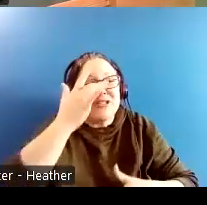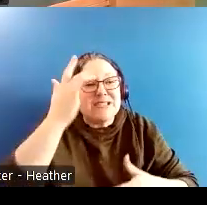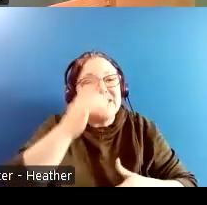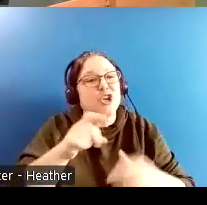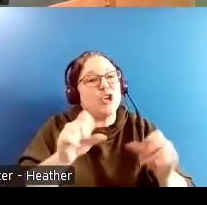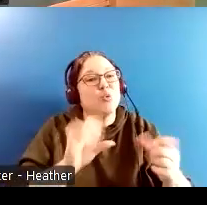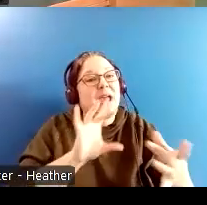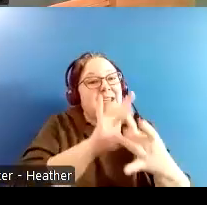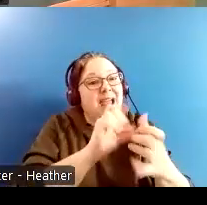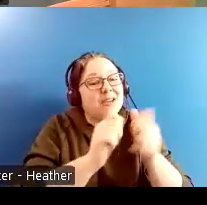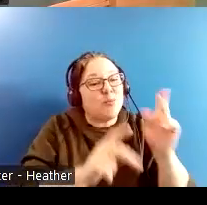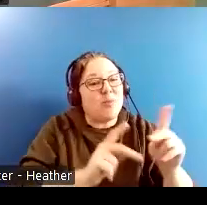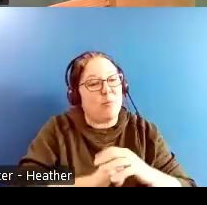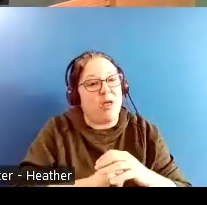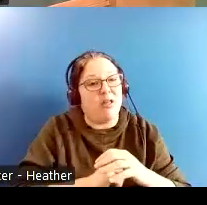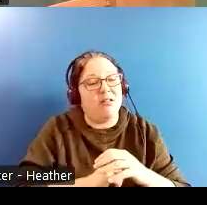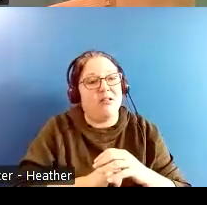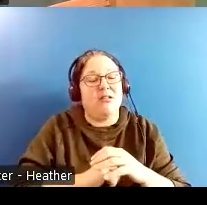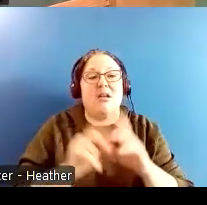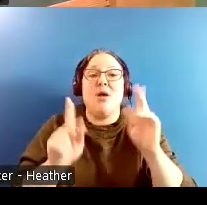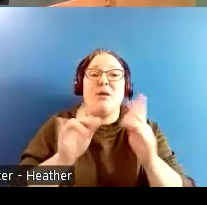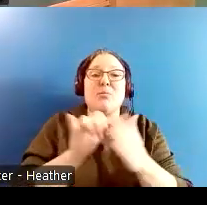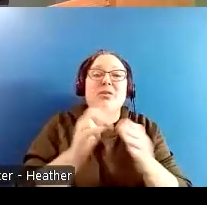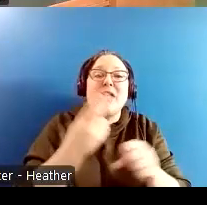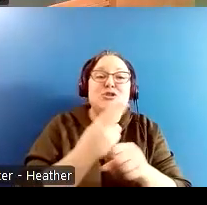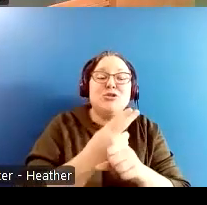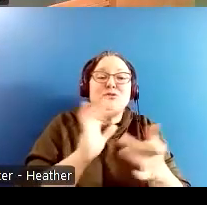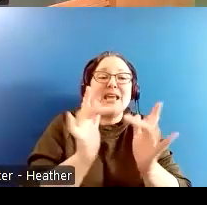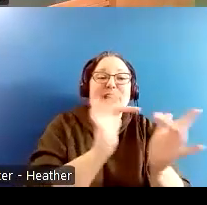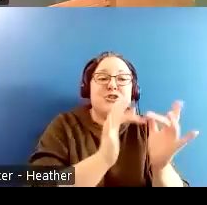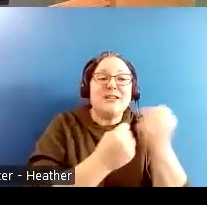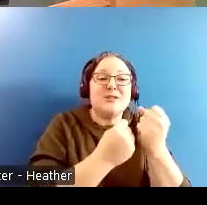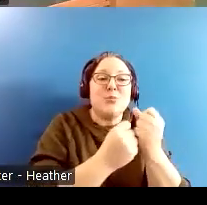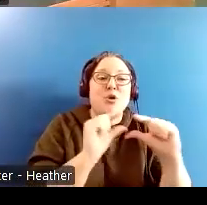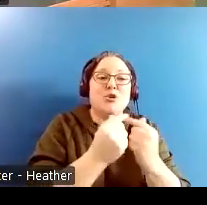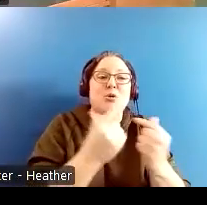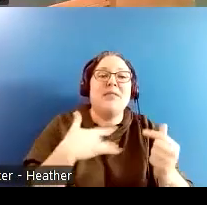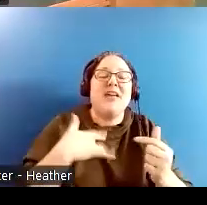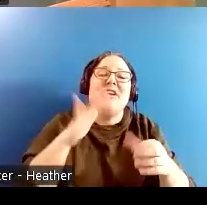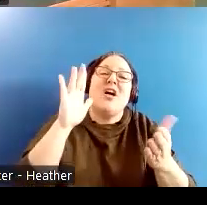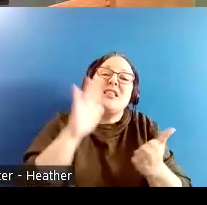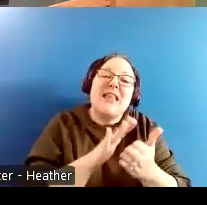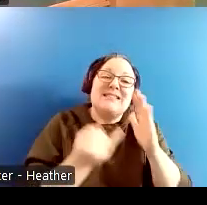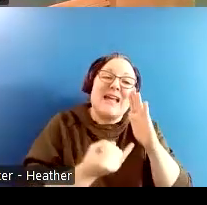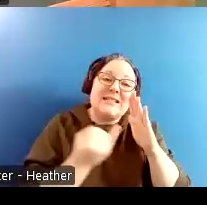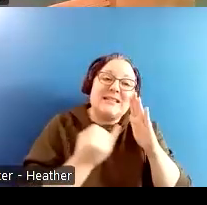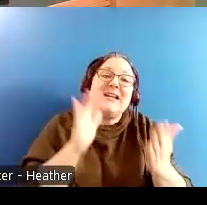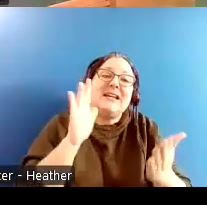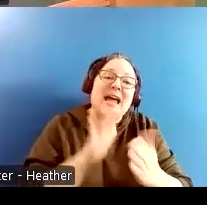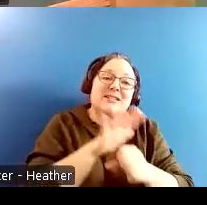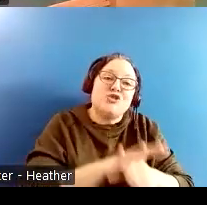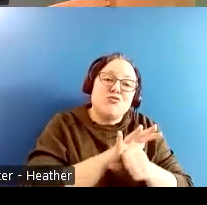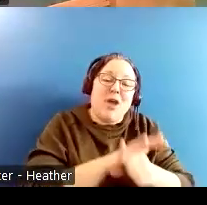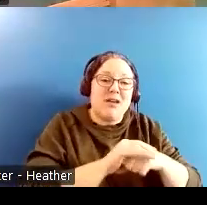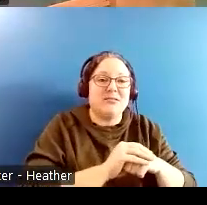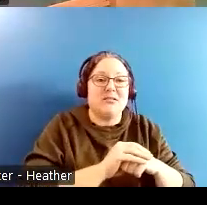published that people who used internet support groups felt less distress and social isolation. But at the time, there were no randomized